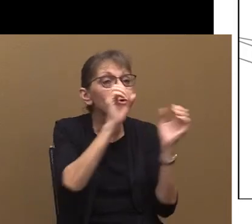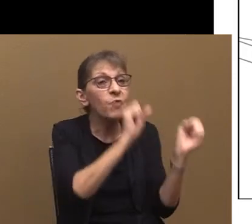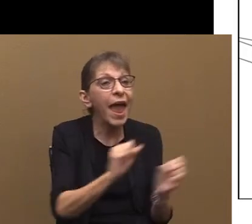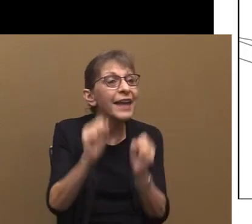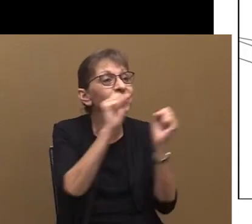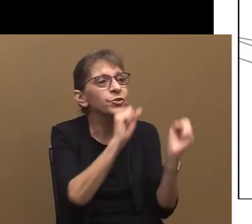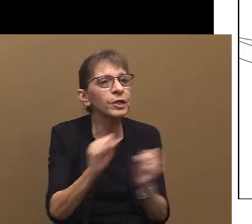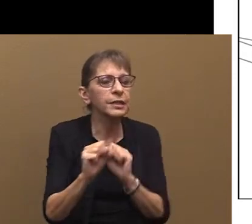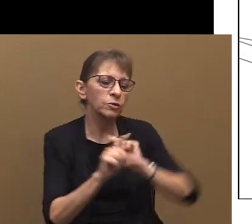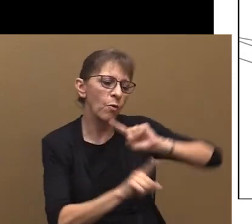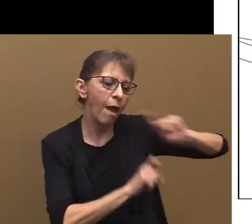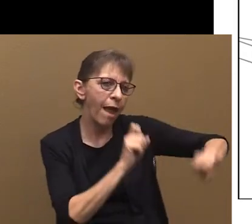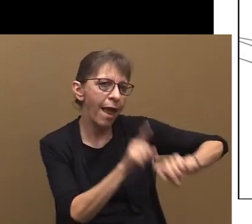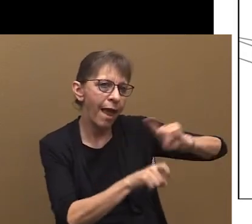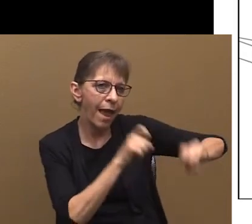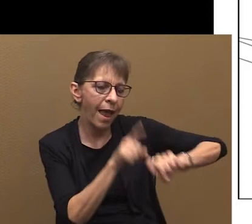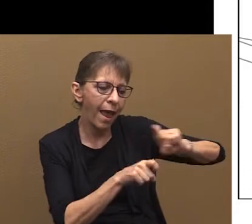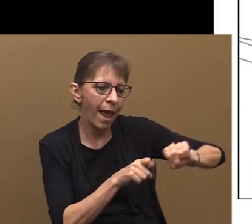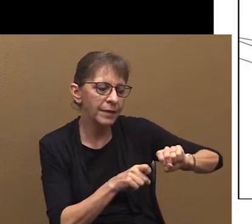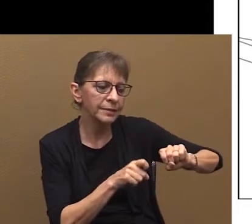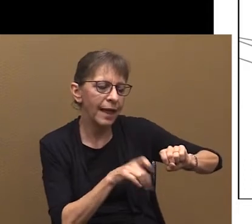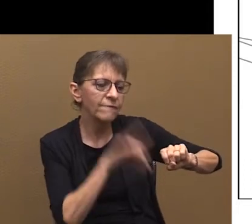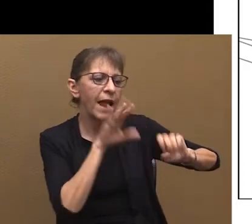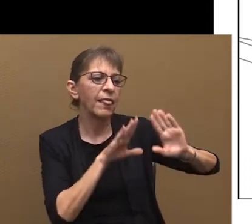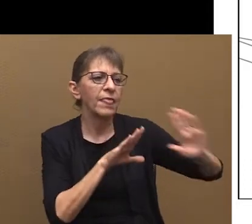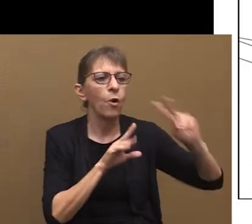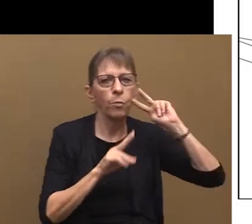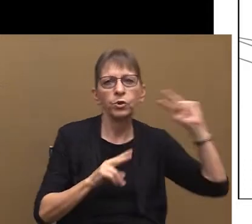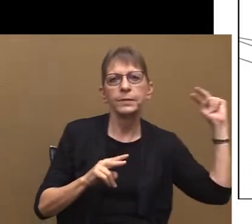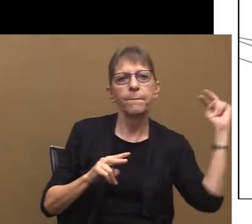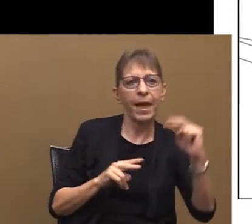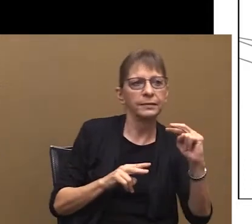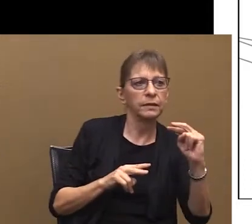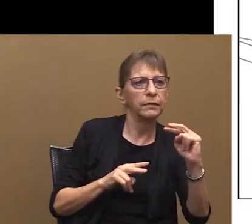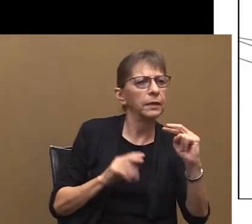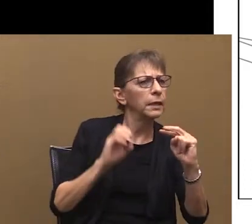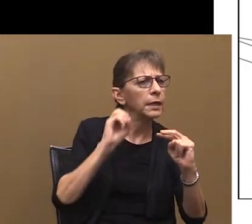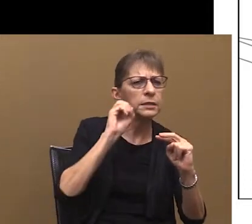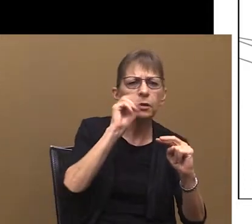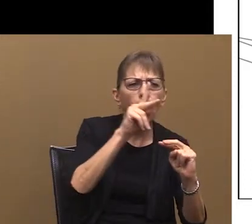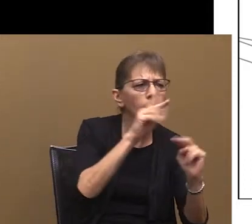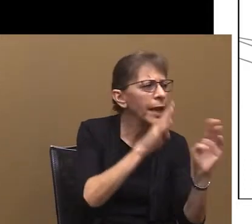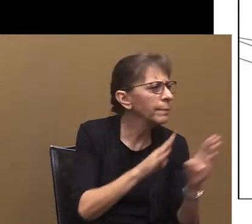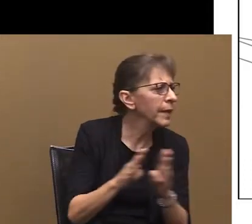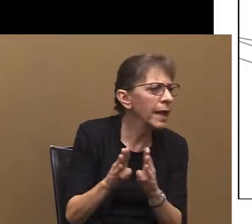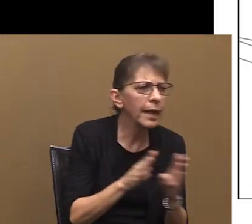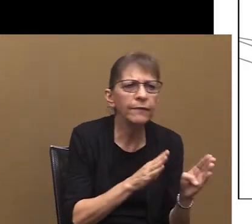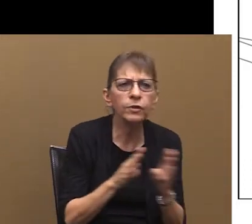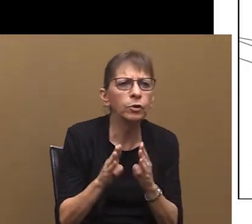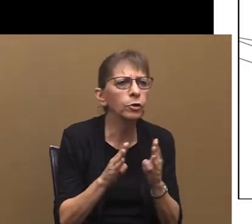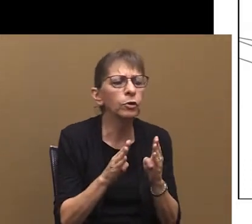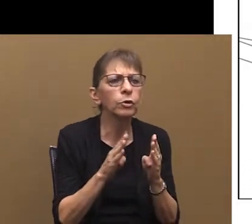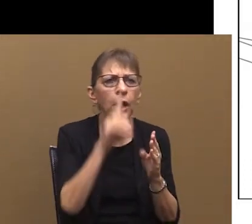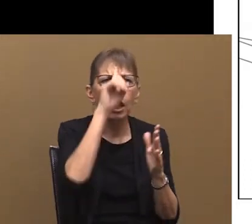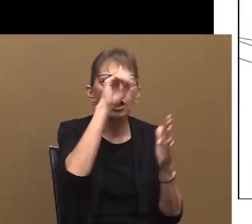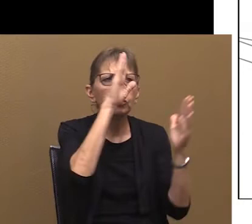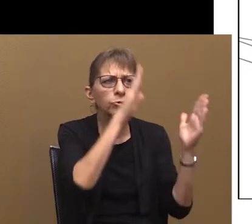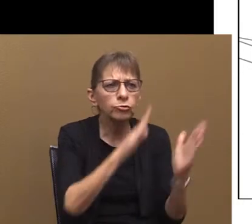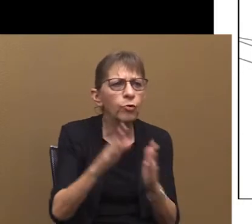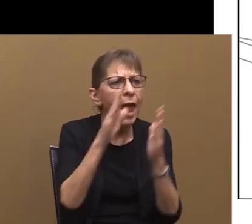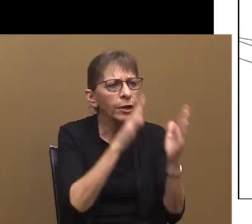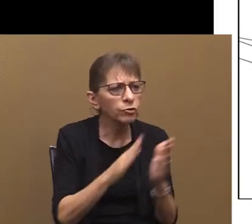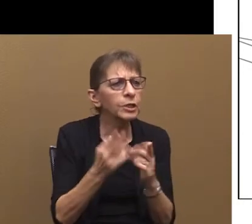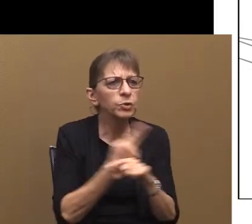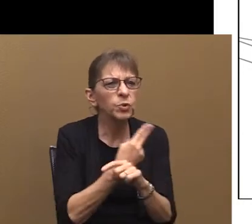really to ask about the other person's perspective. And that is an okay behavior strategy